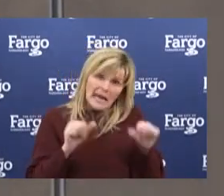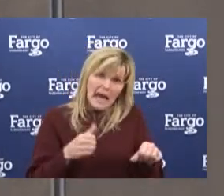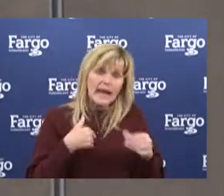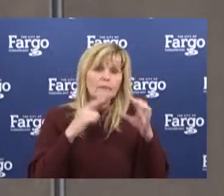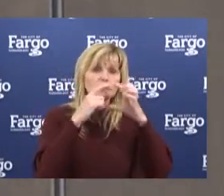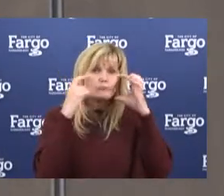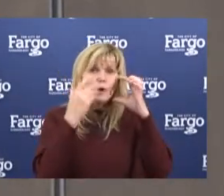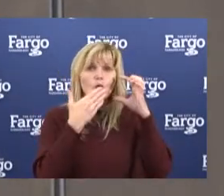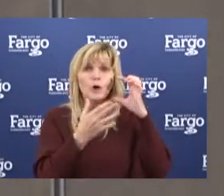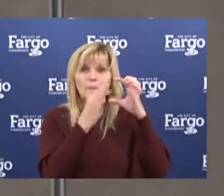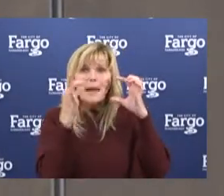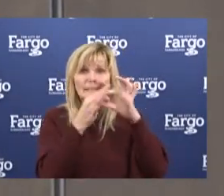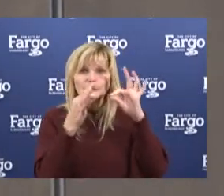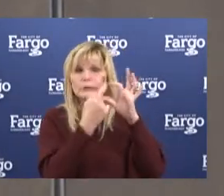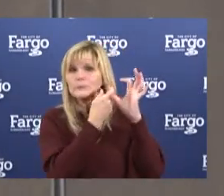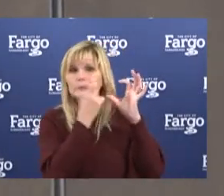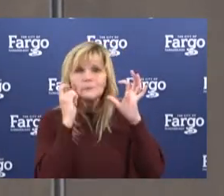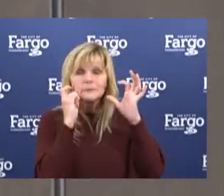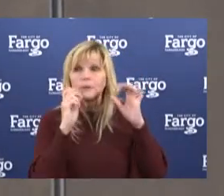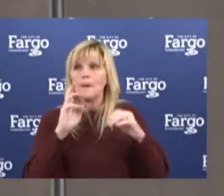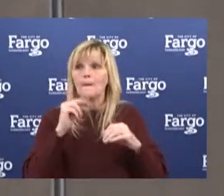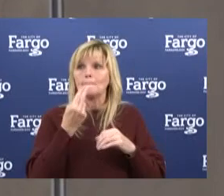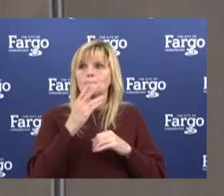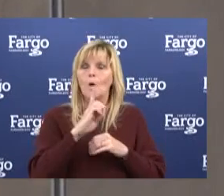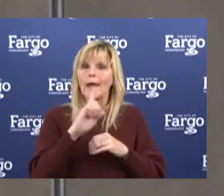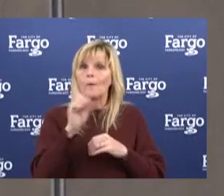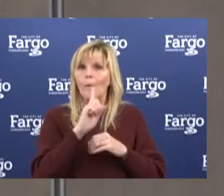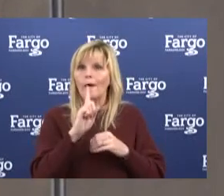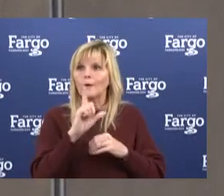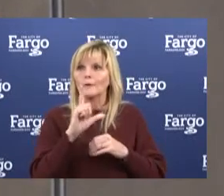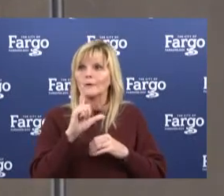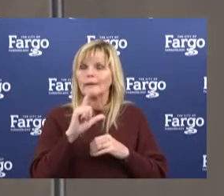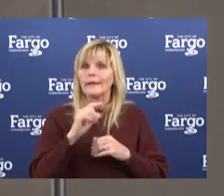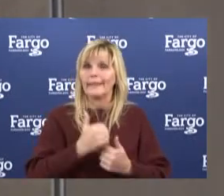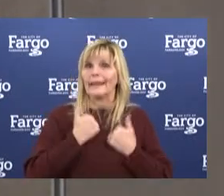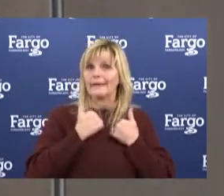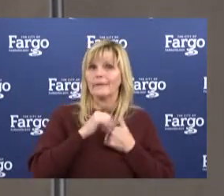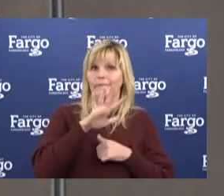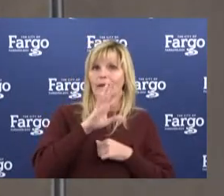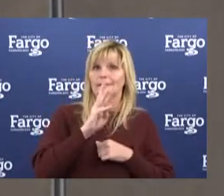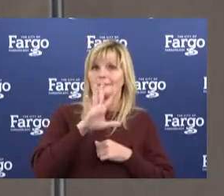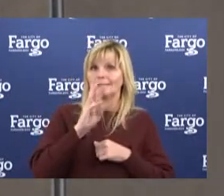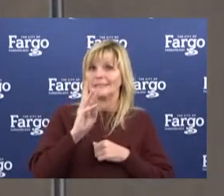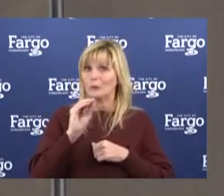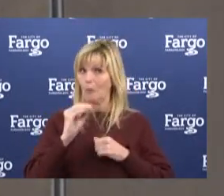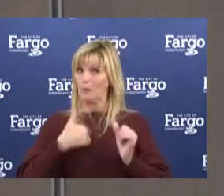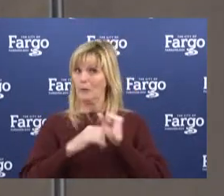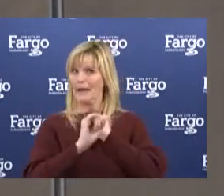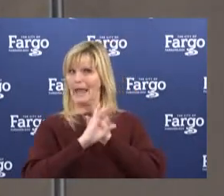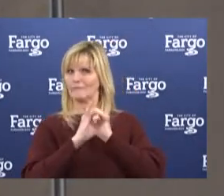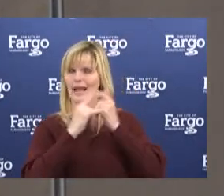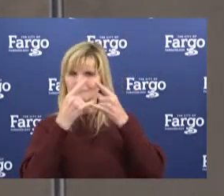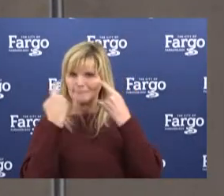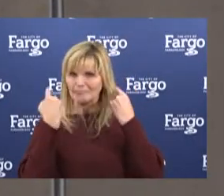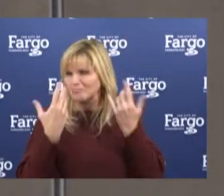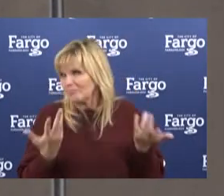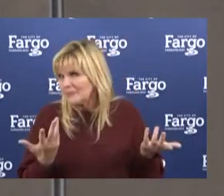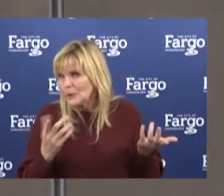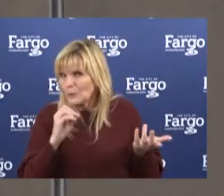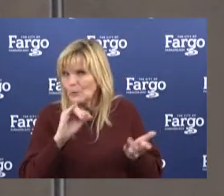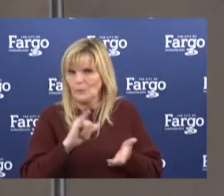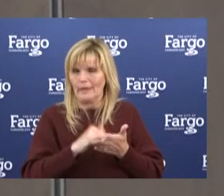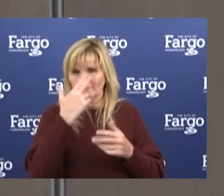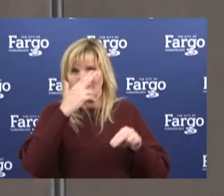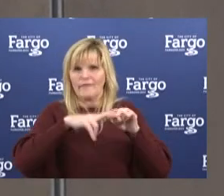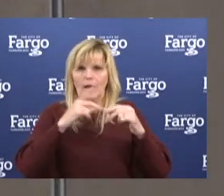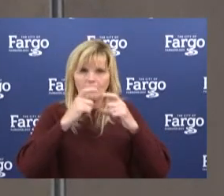messages, like the one that says, more head, more to love, 56560. We can do those types of